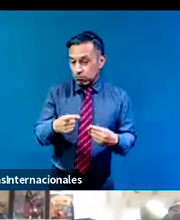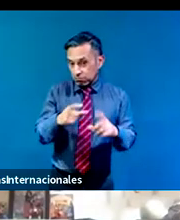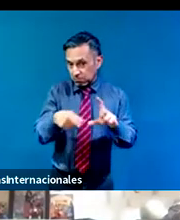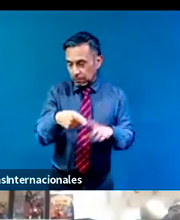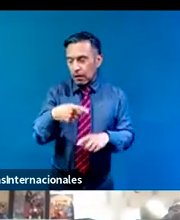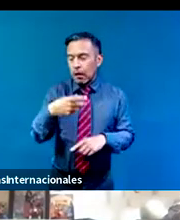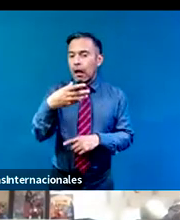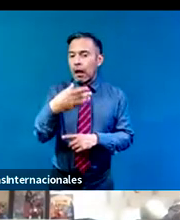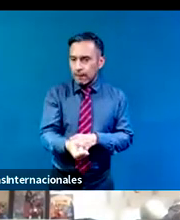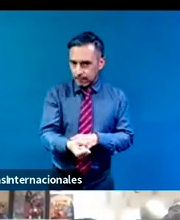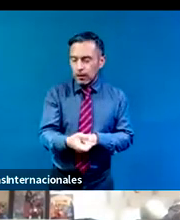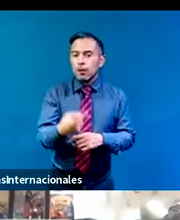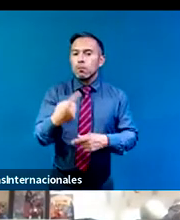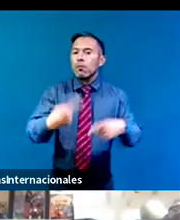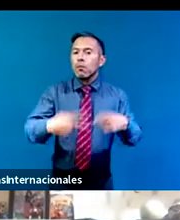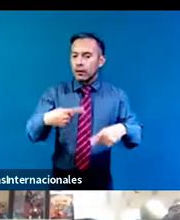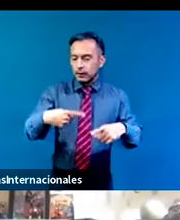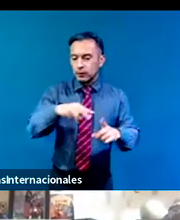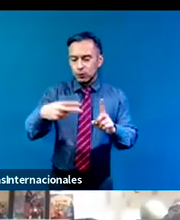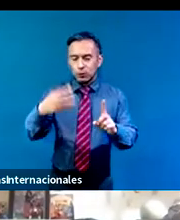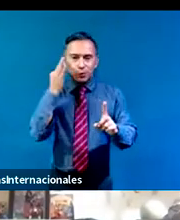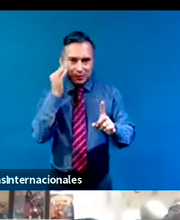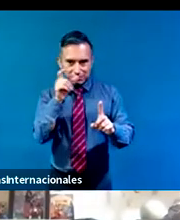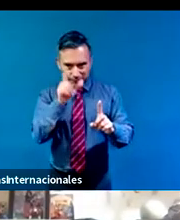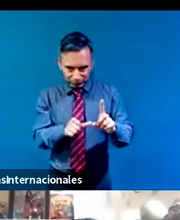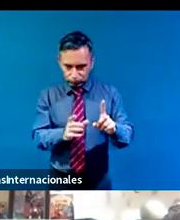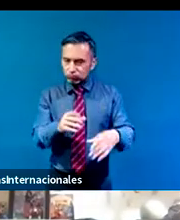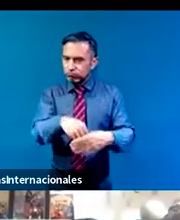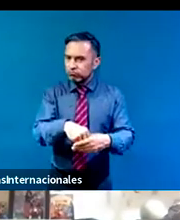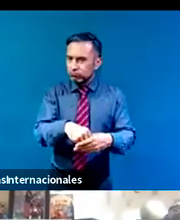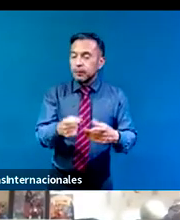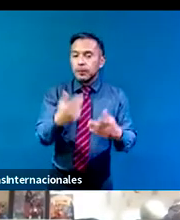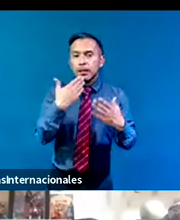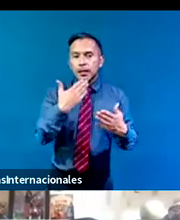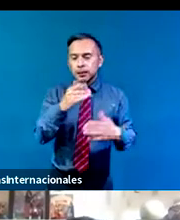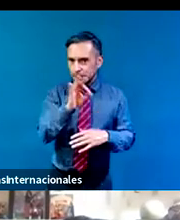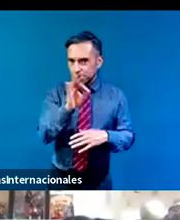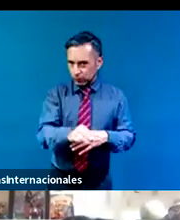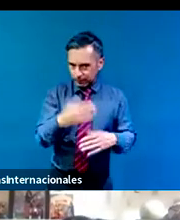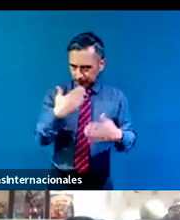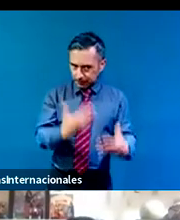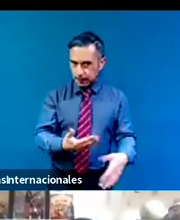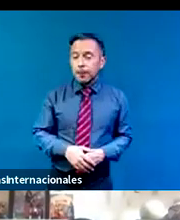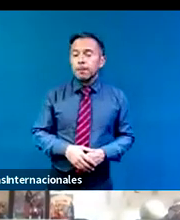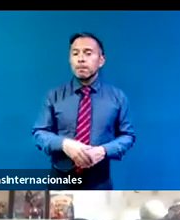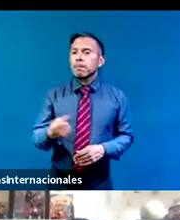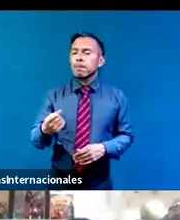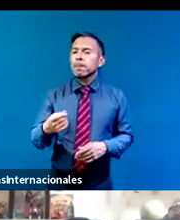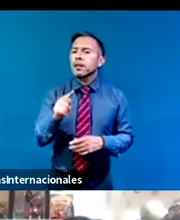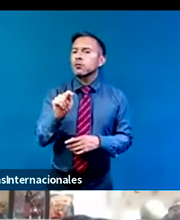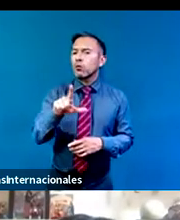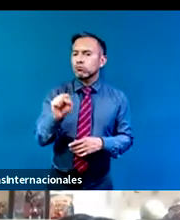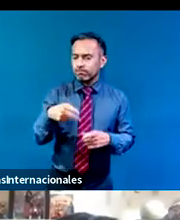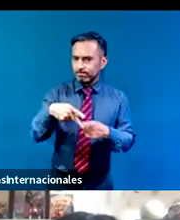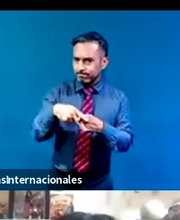question. It is the tools, such as the examples I mentioned earlier, for example,